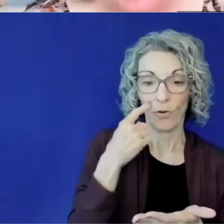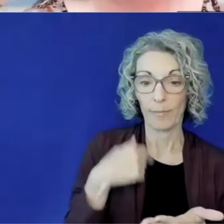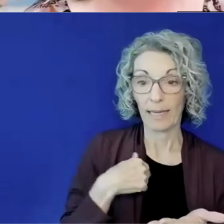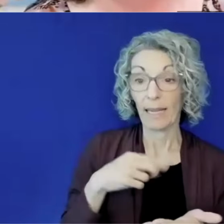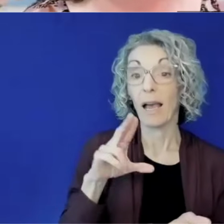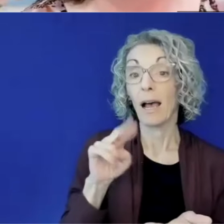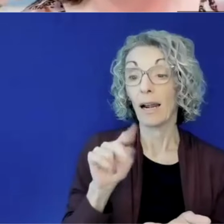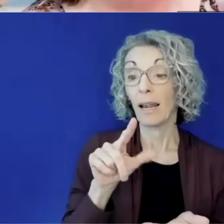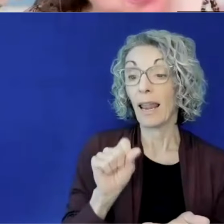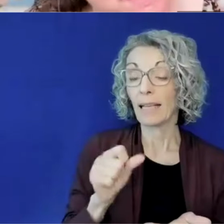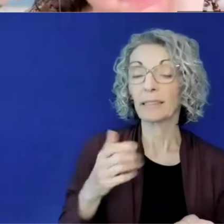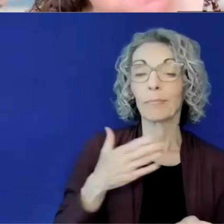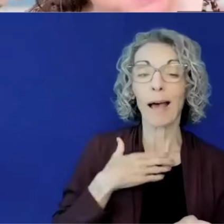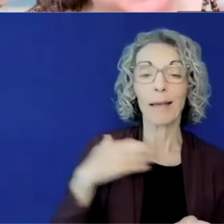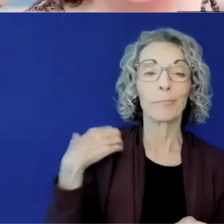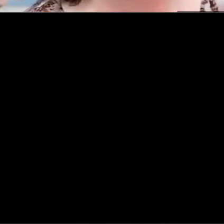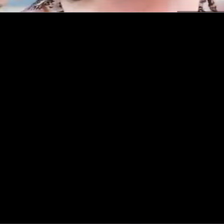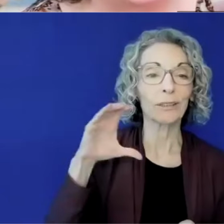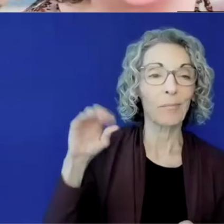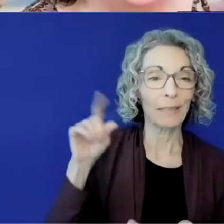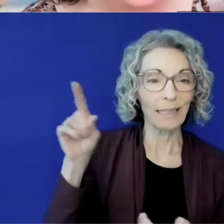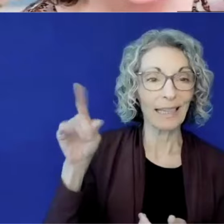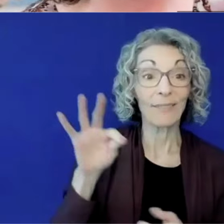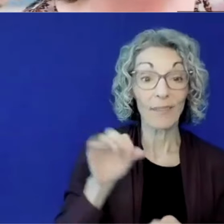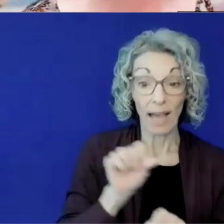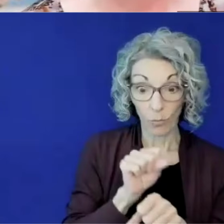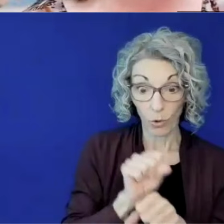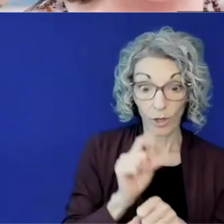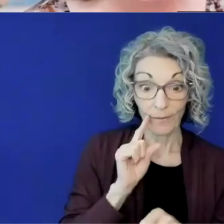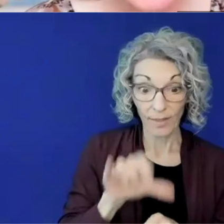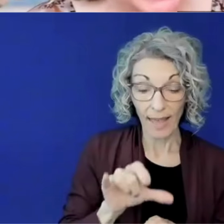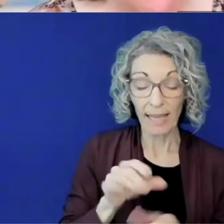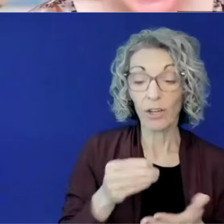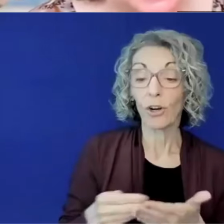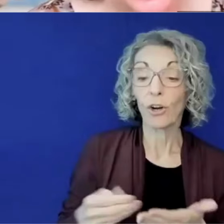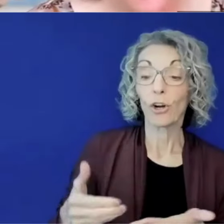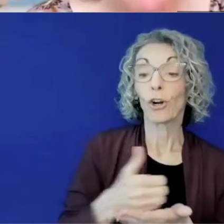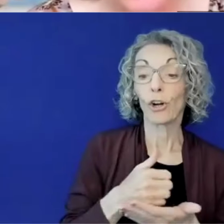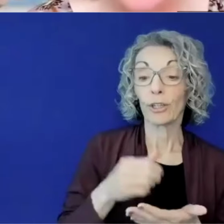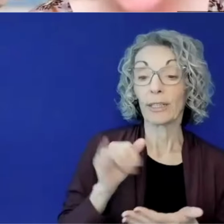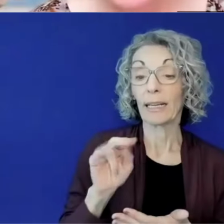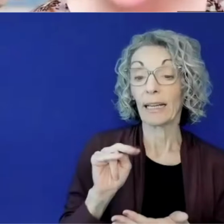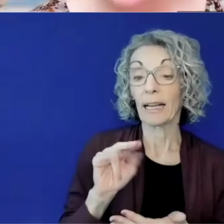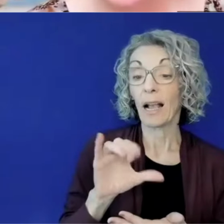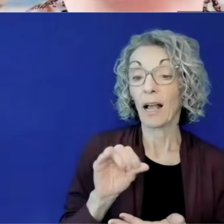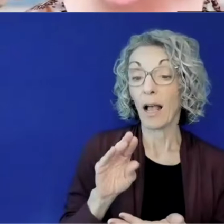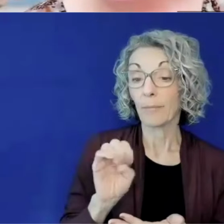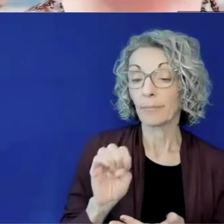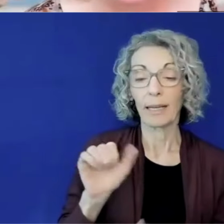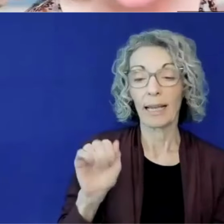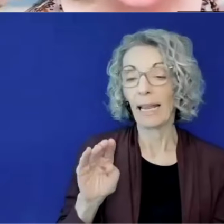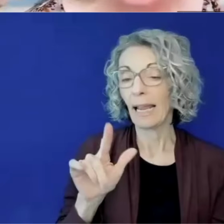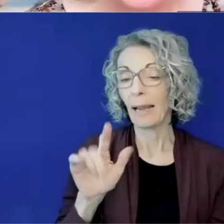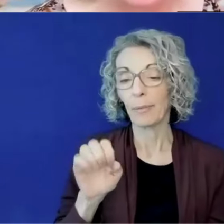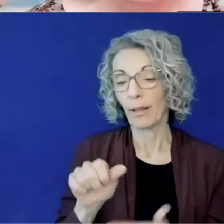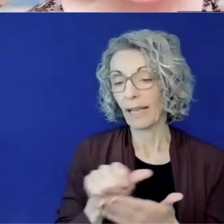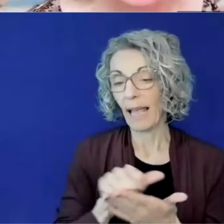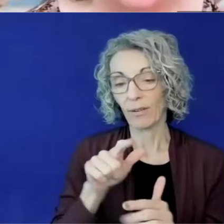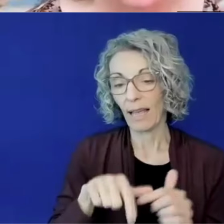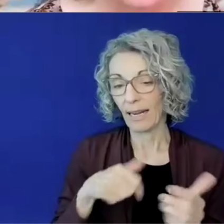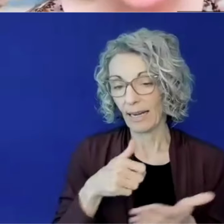my employer. If I do some sort of work for that money, then it's earned income and the ABLE account can't help me with that. I'm not sure if you were asking